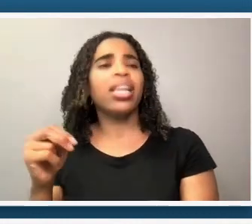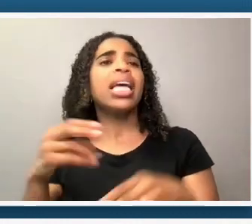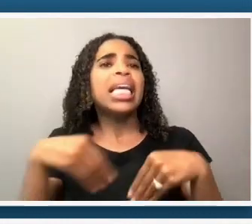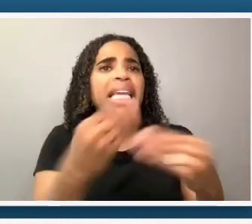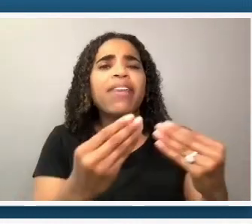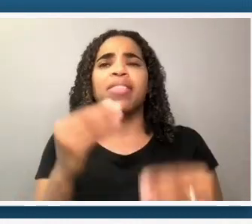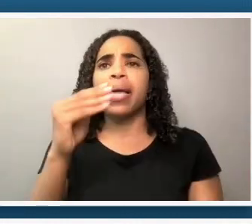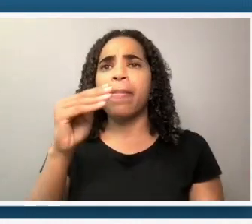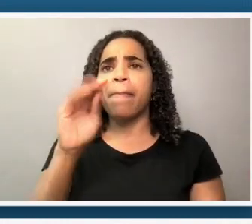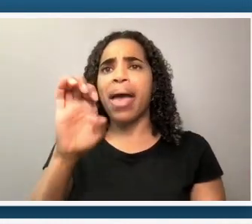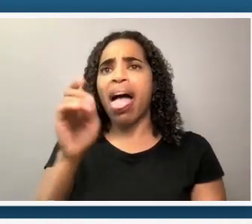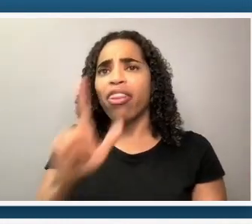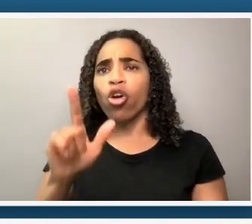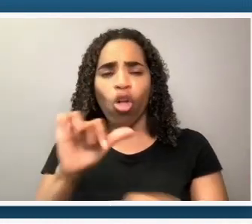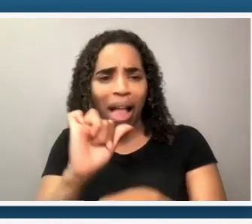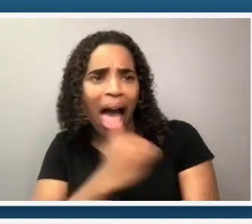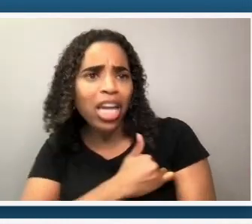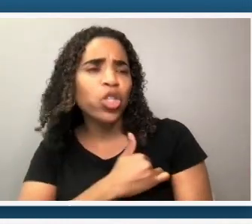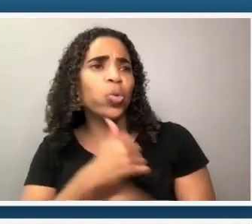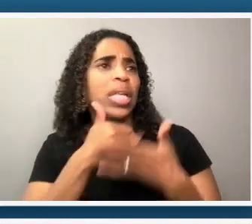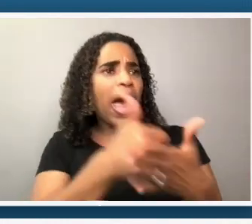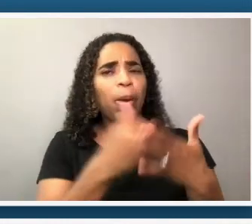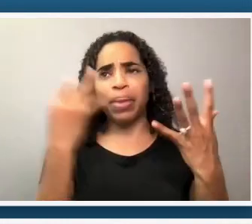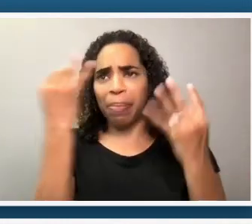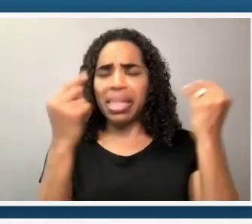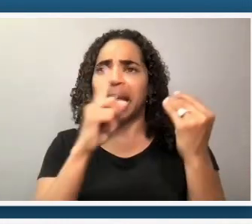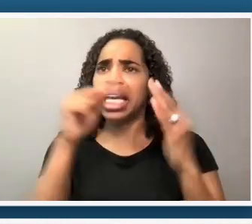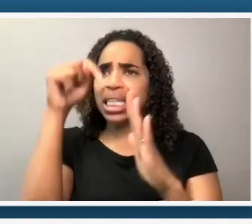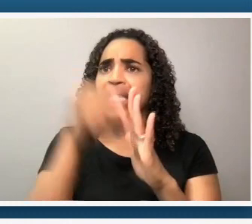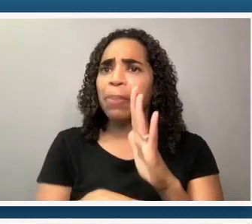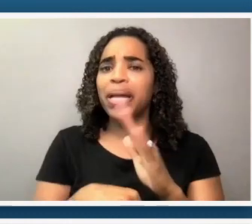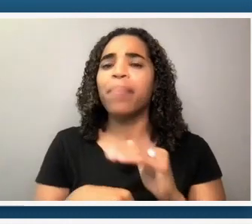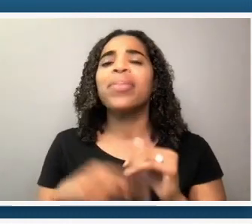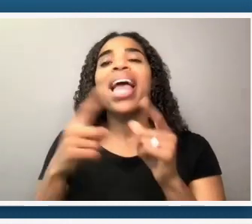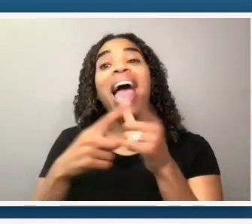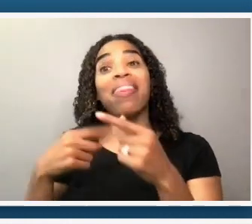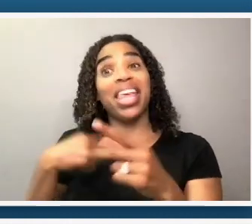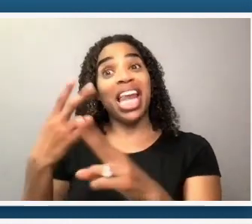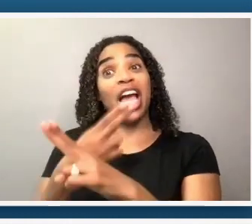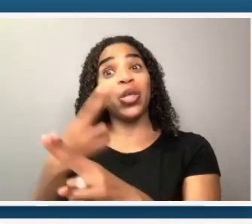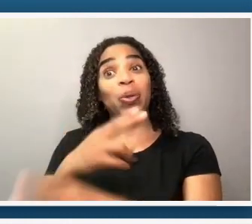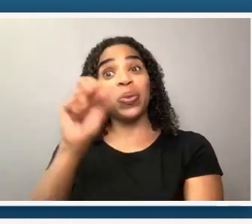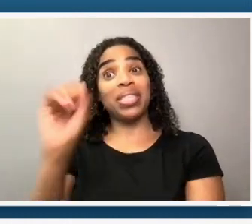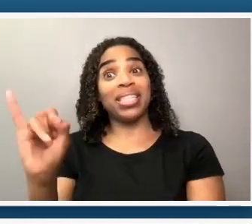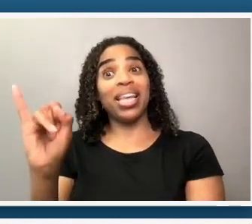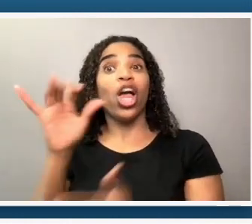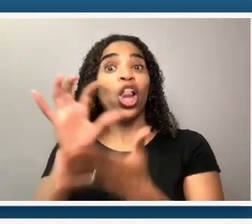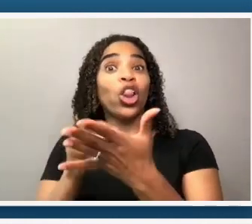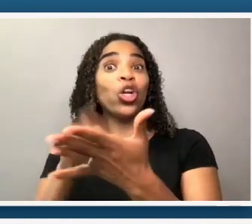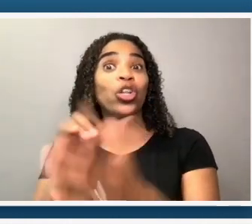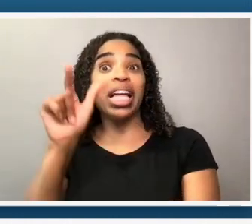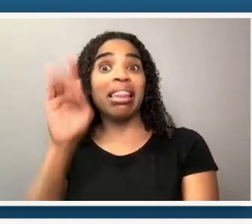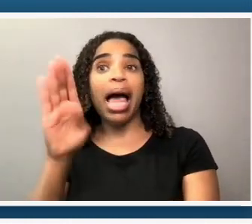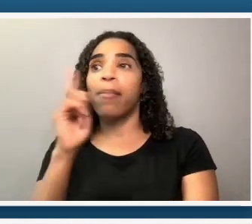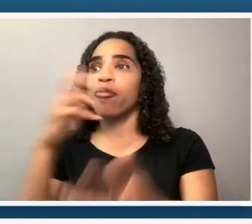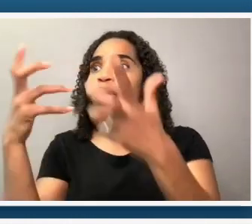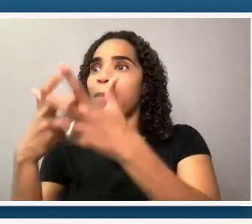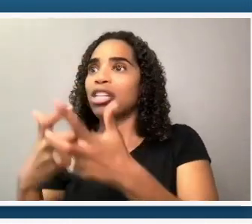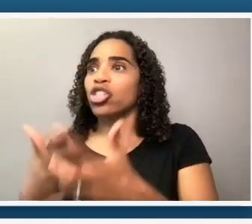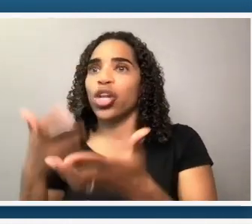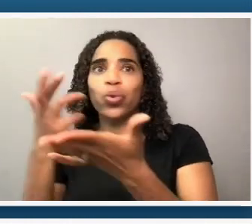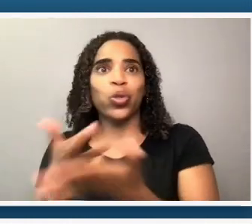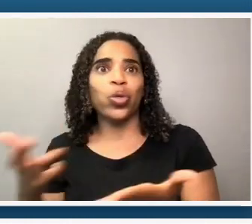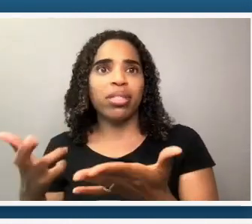present opportunities to think deeply. And then I use the Smithsonian Learning Lab for related resources from existing